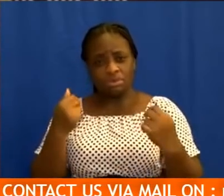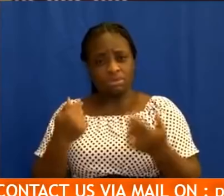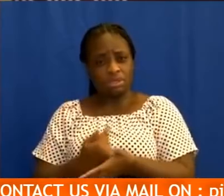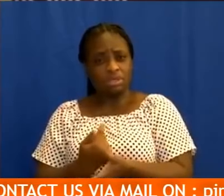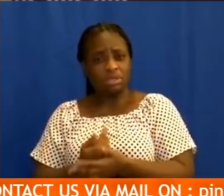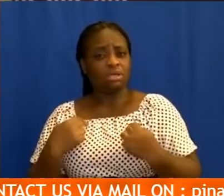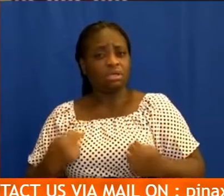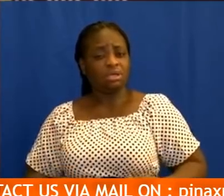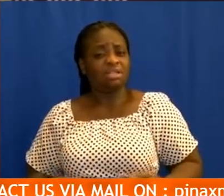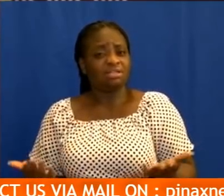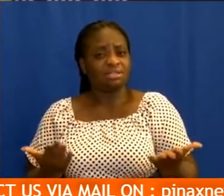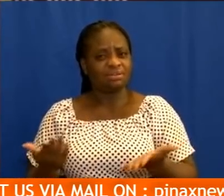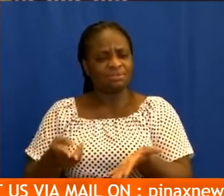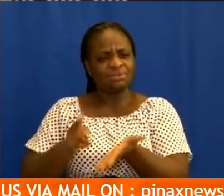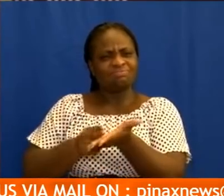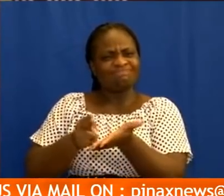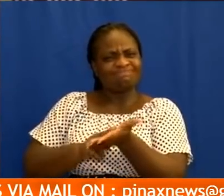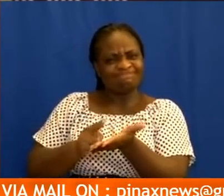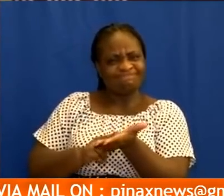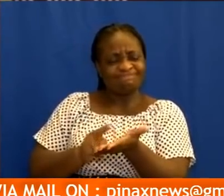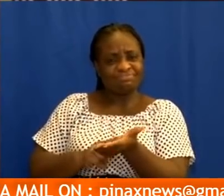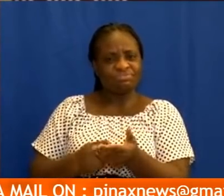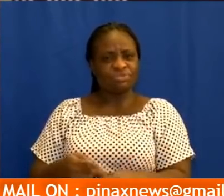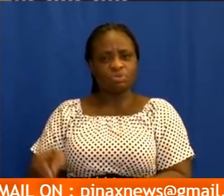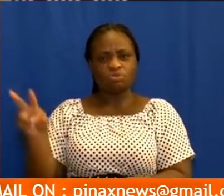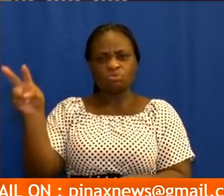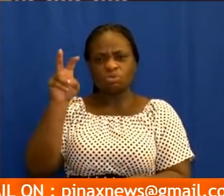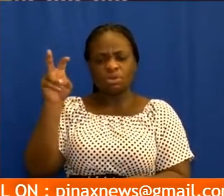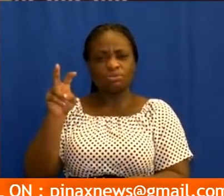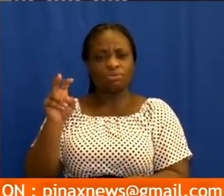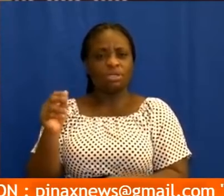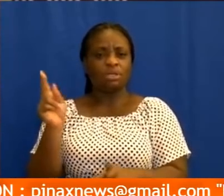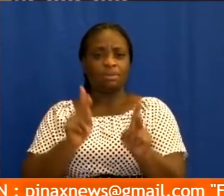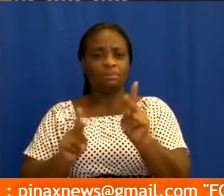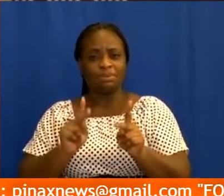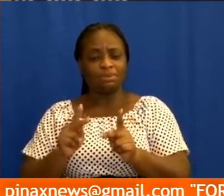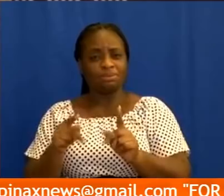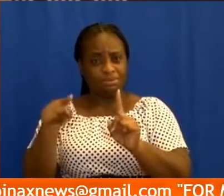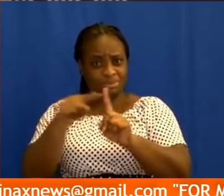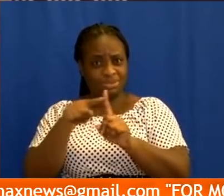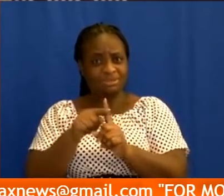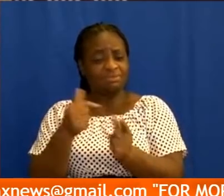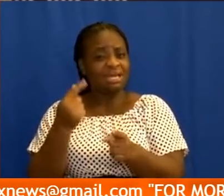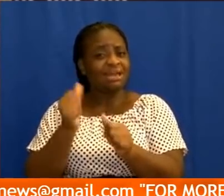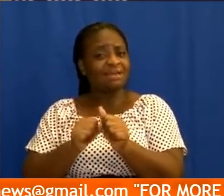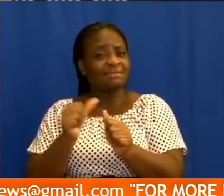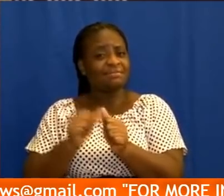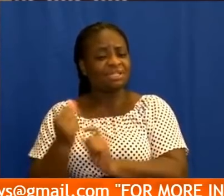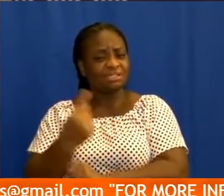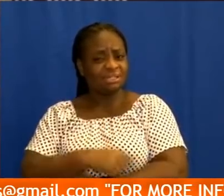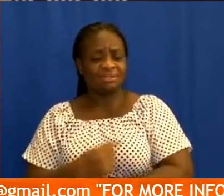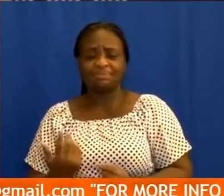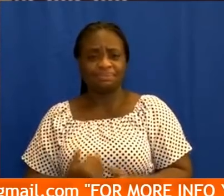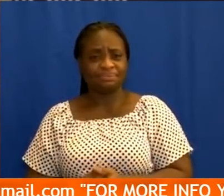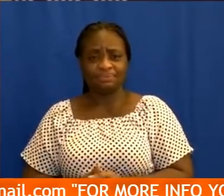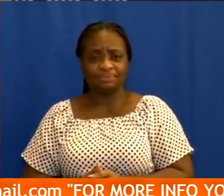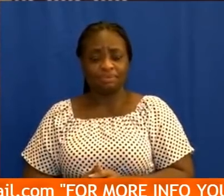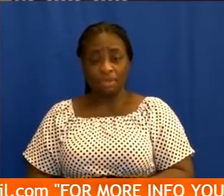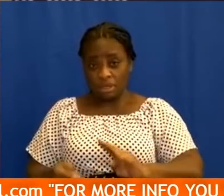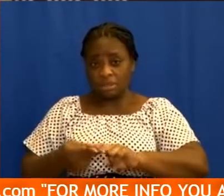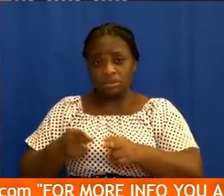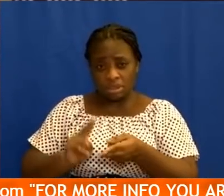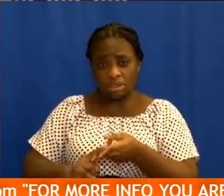Service is recording on the average 200 new cases of COVID infections daily. the number